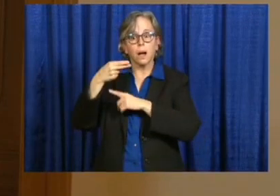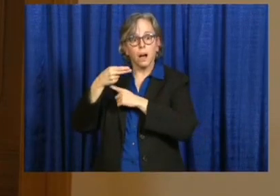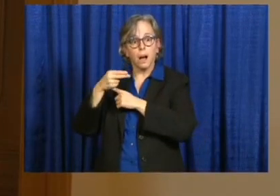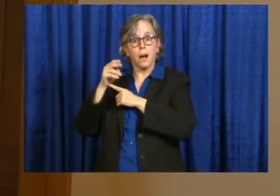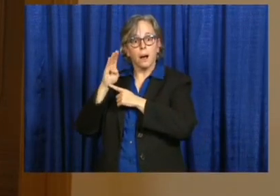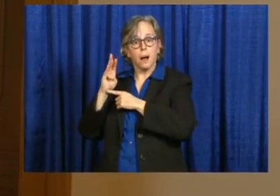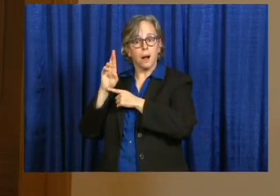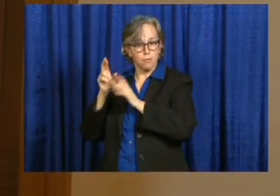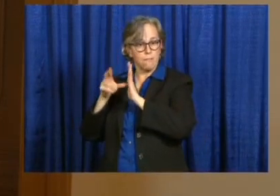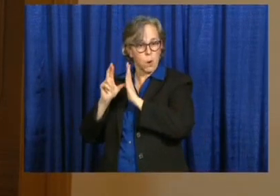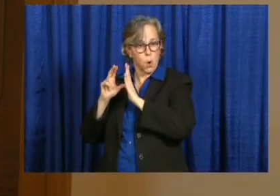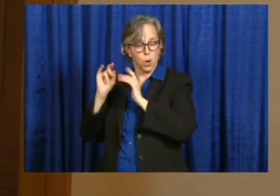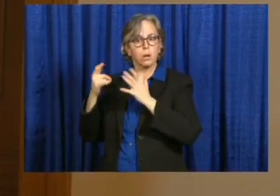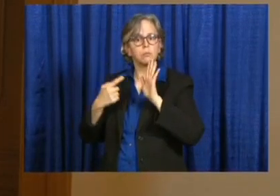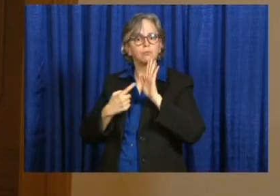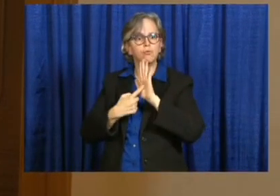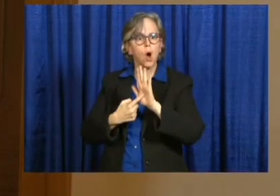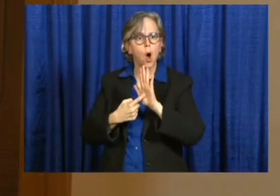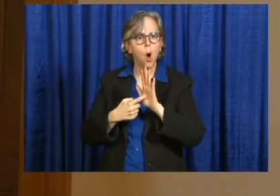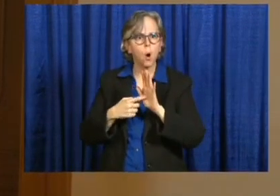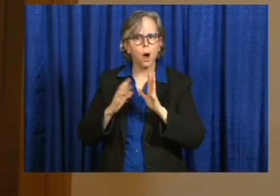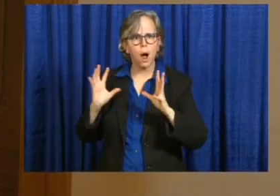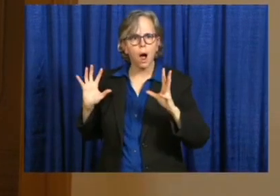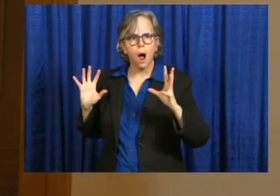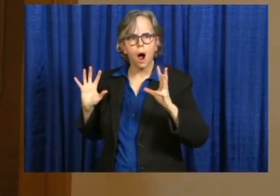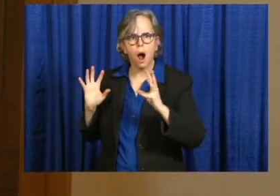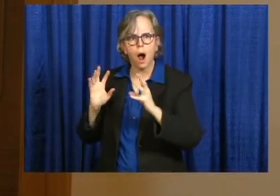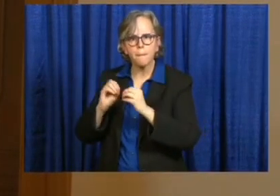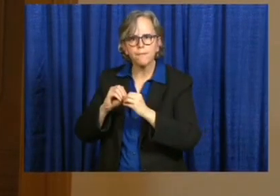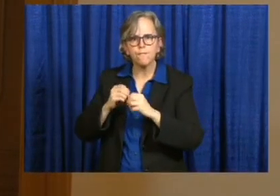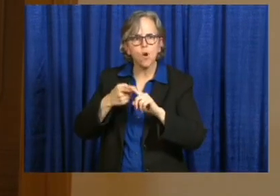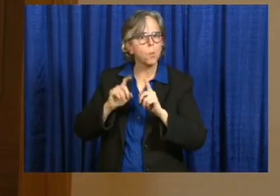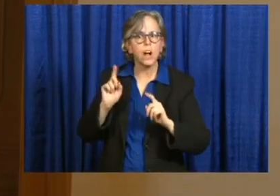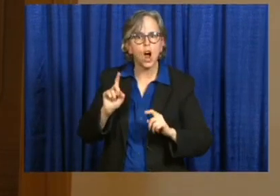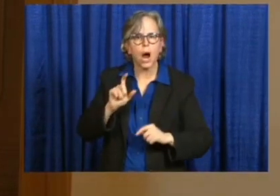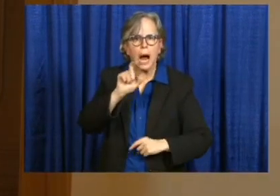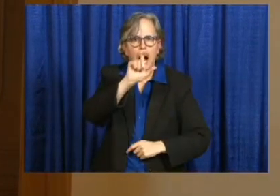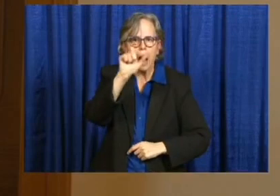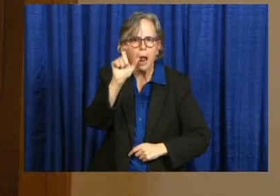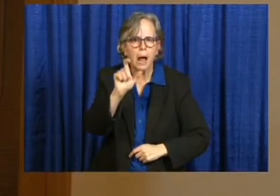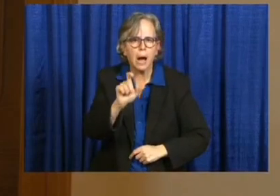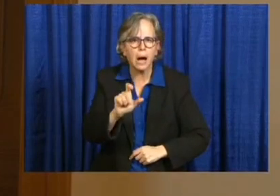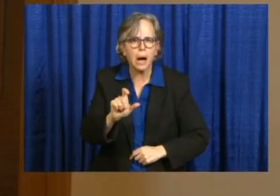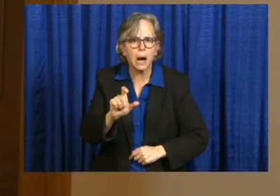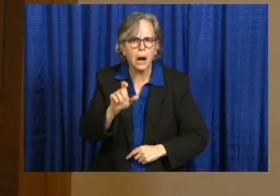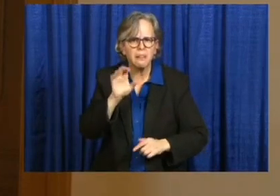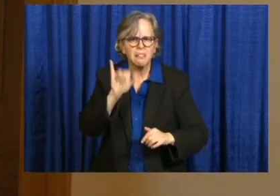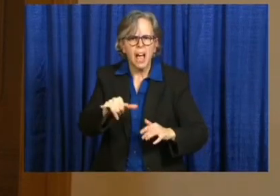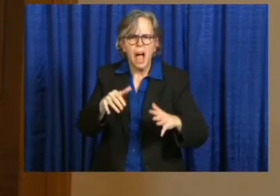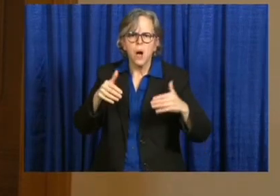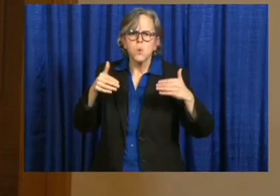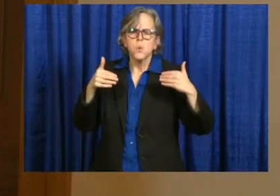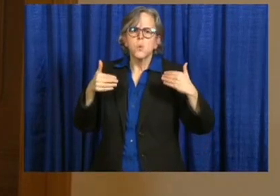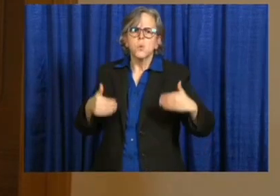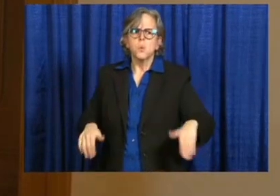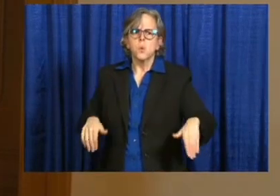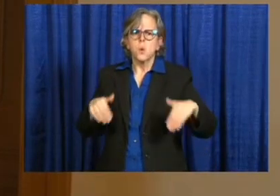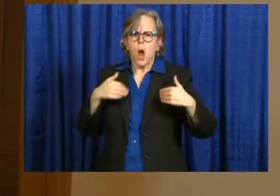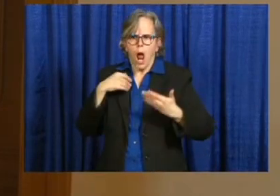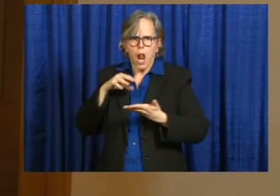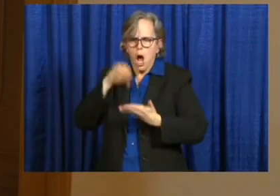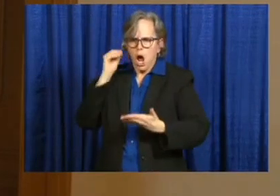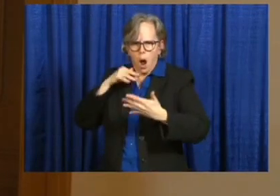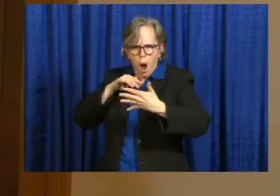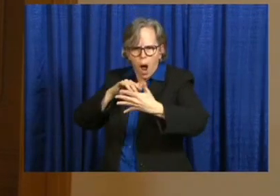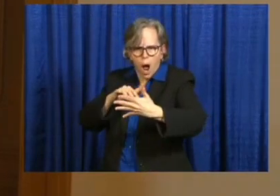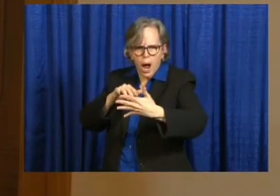everything we've looked at today, but then focusing in on Italy. And in a sense, even in the history that we're